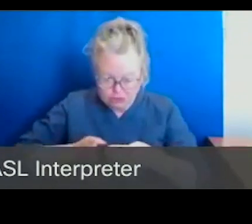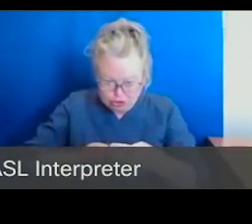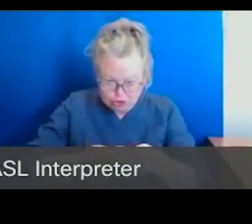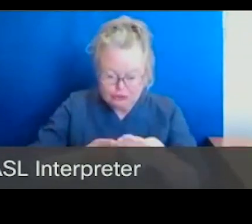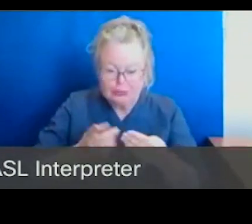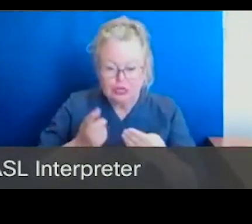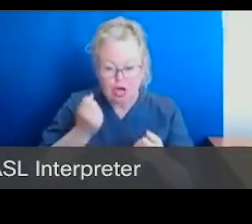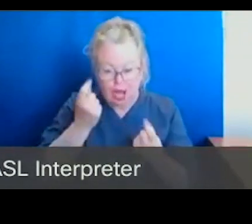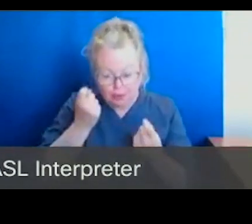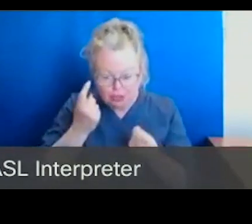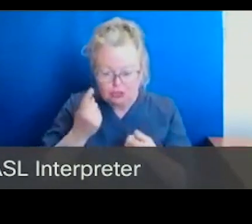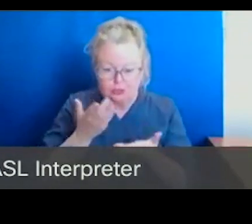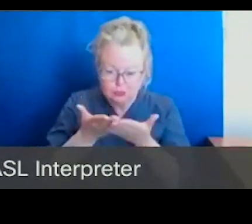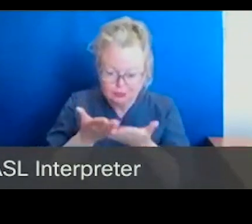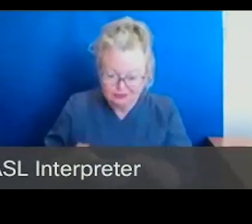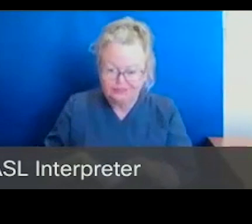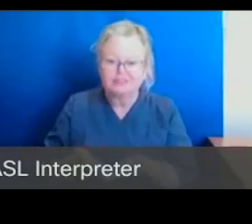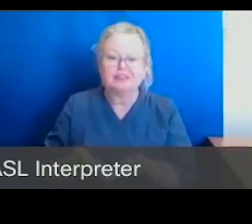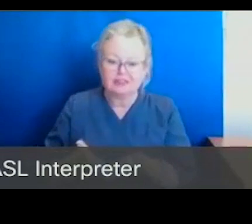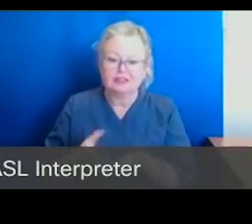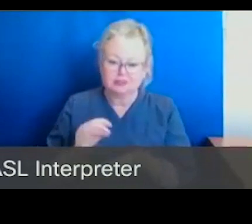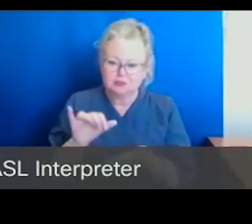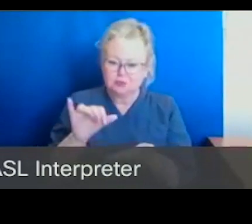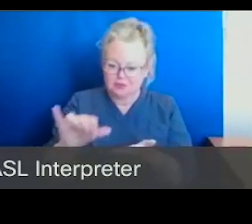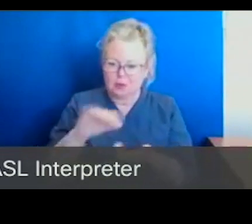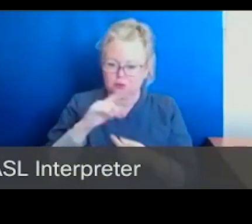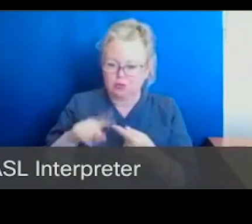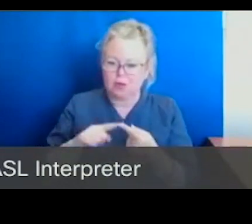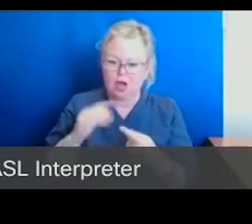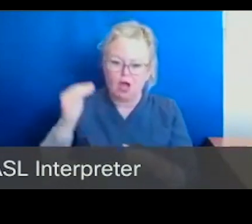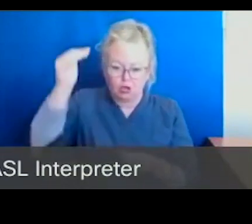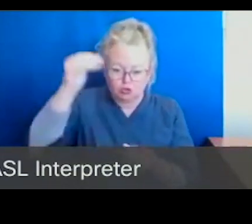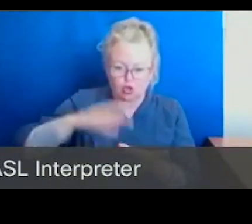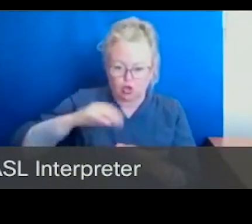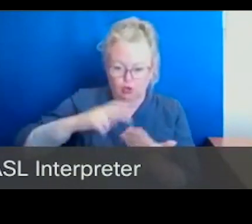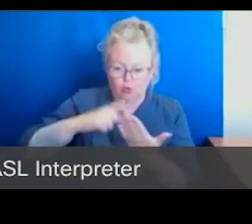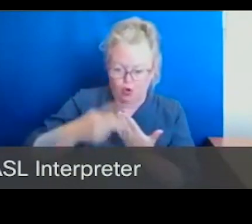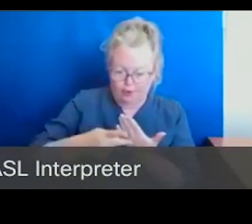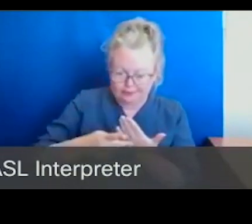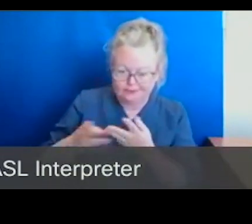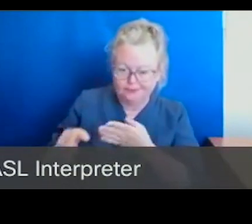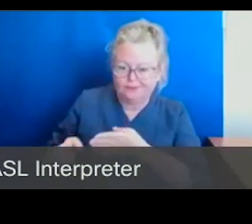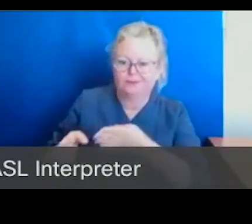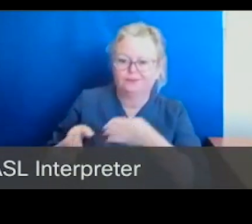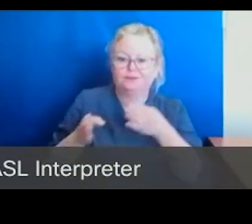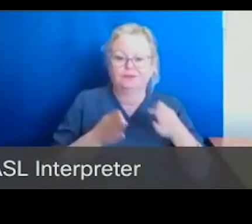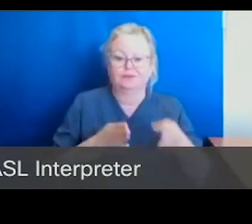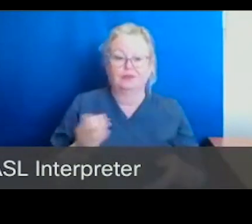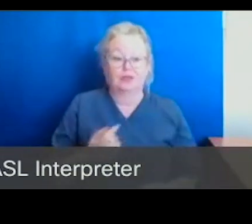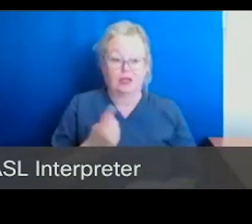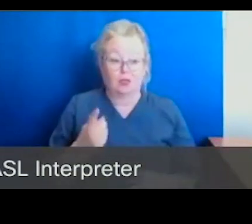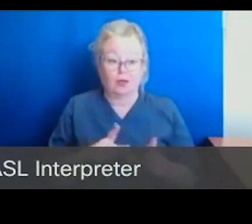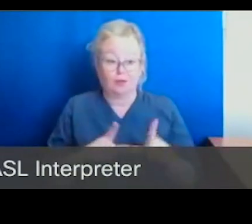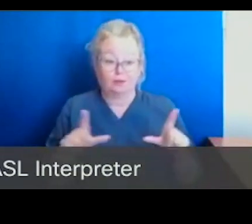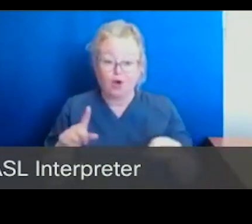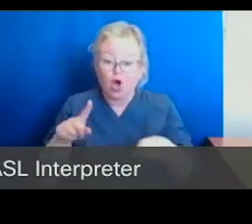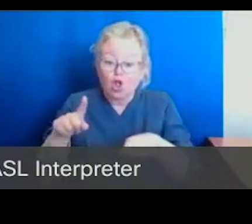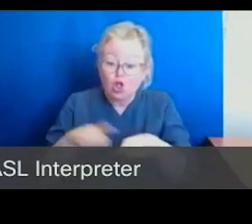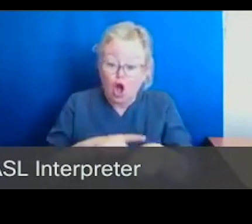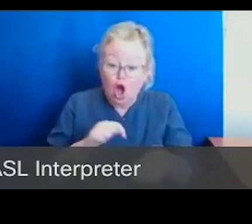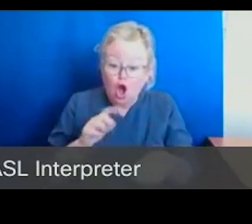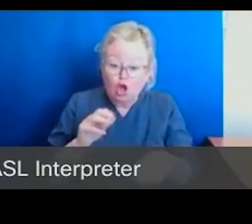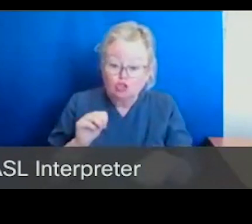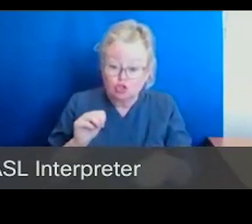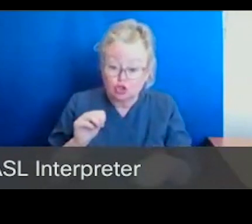to them, for progress through them, and completion of them. You are also supposed to be looking at longer-term outcomes,